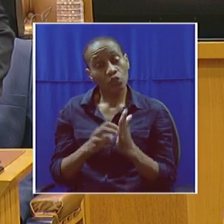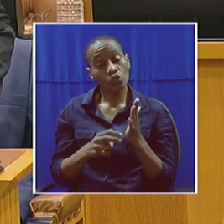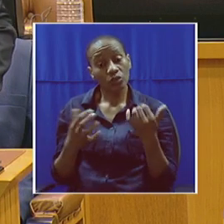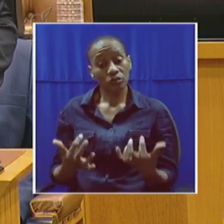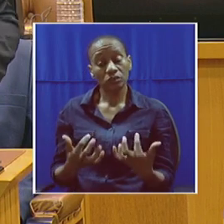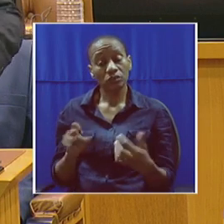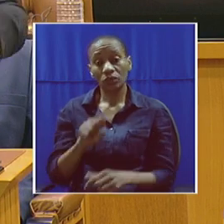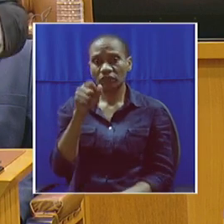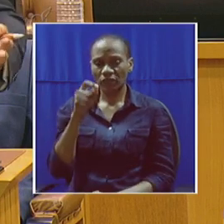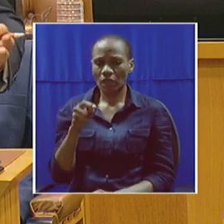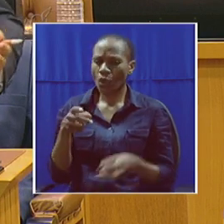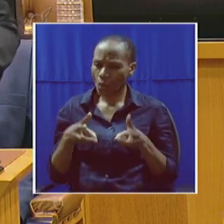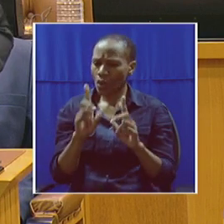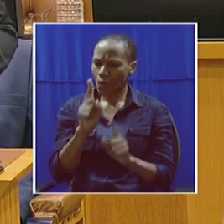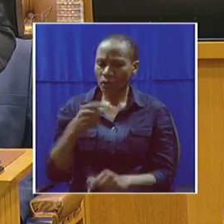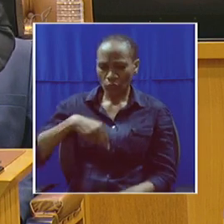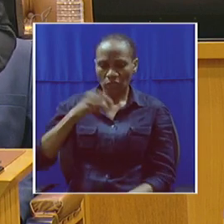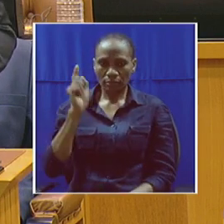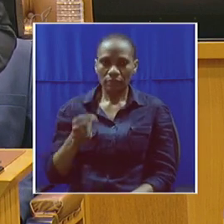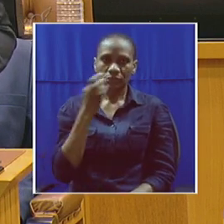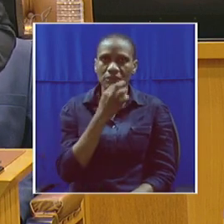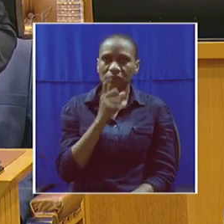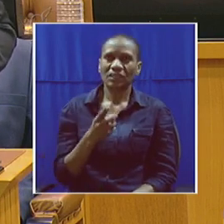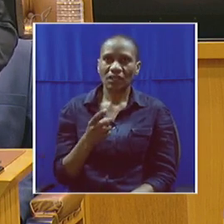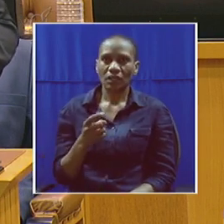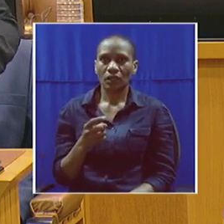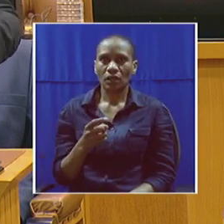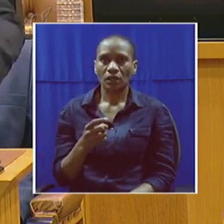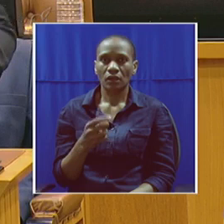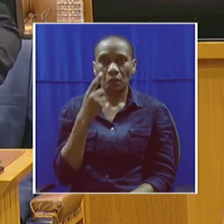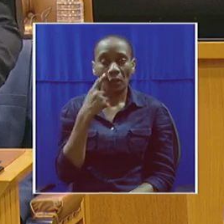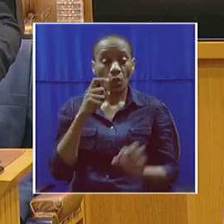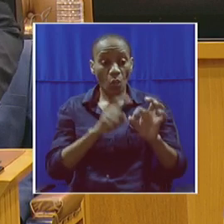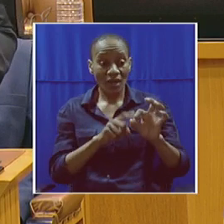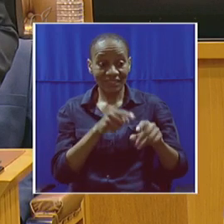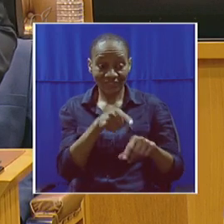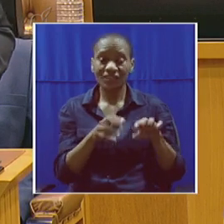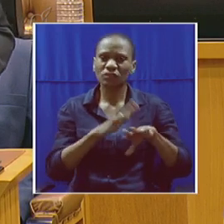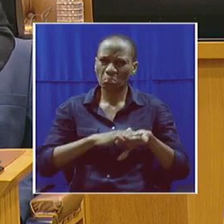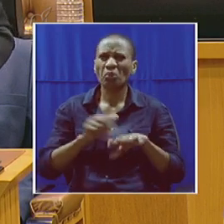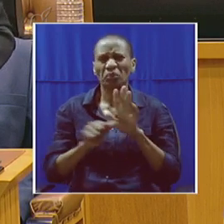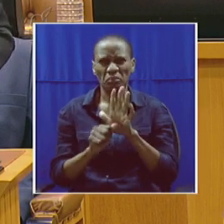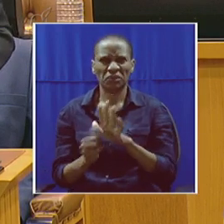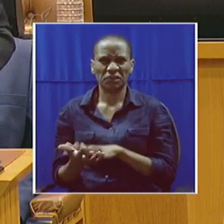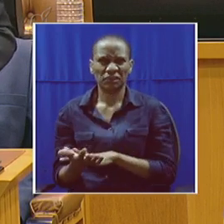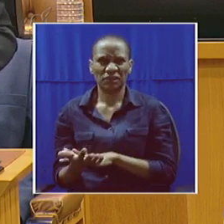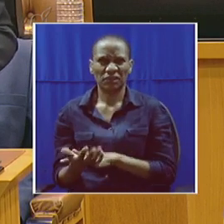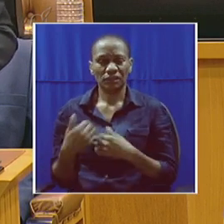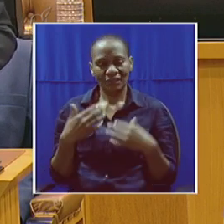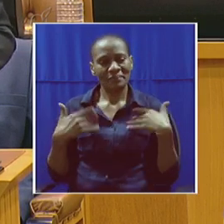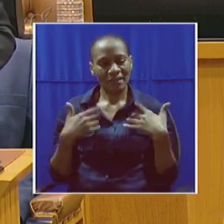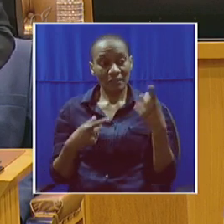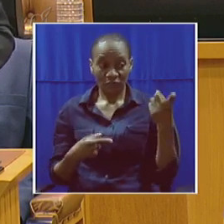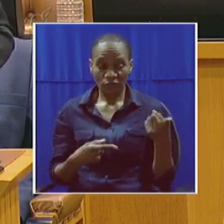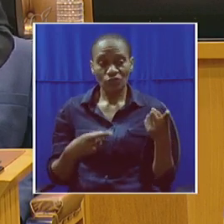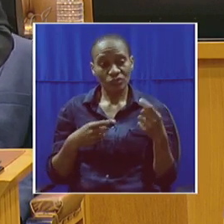be that the quality of contributions should be more important than the identity of the contributors and I'm glad to hear that